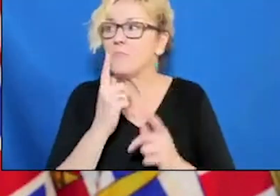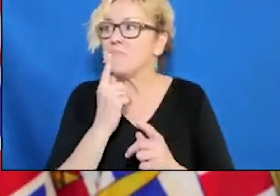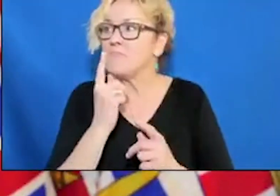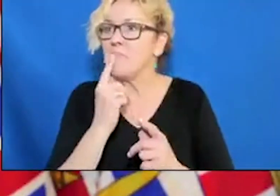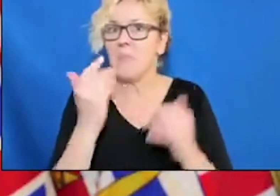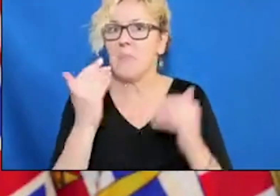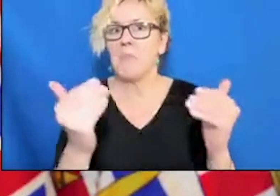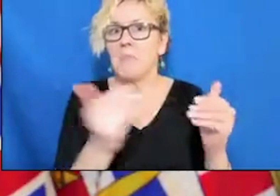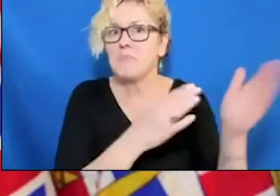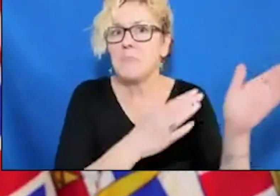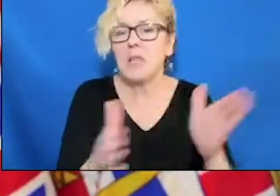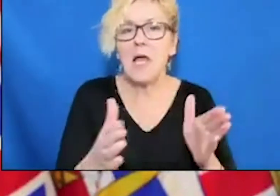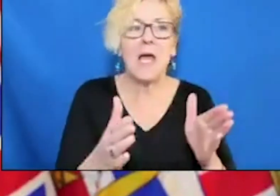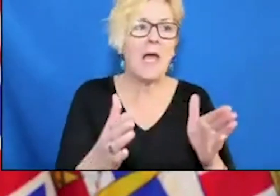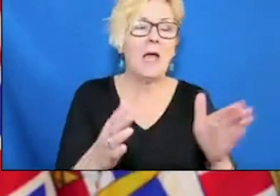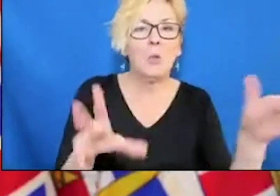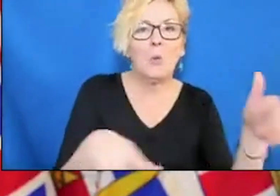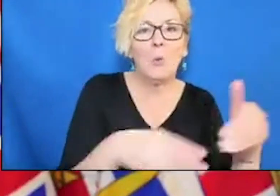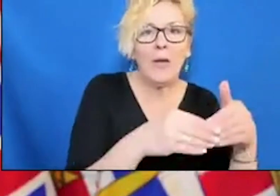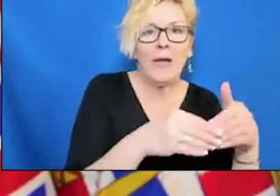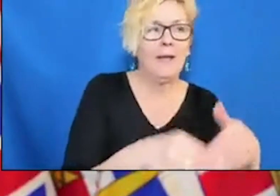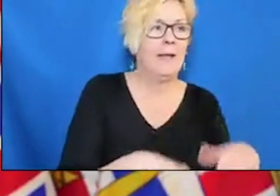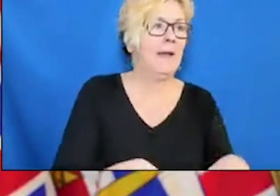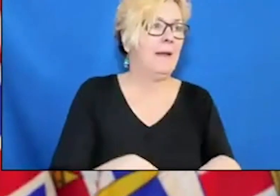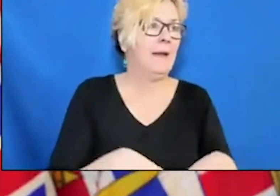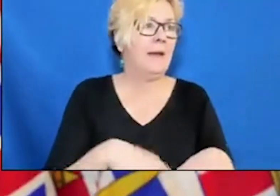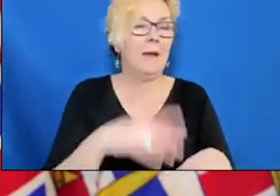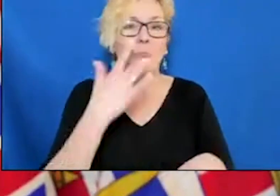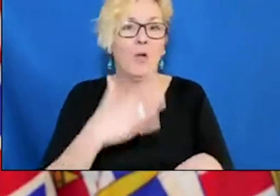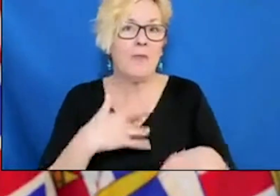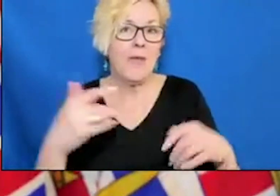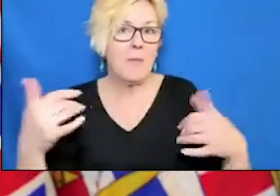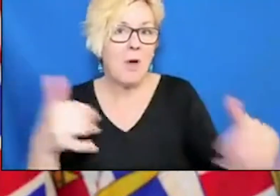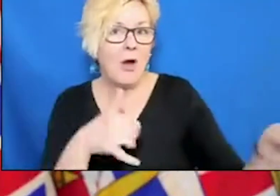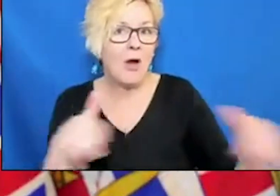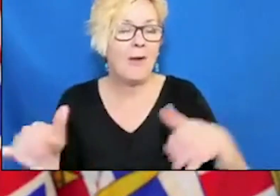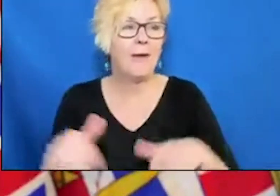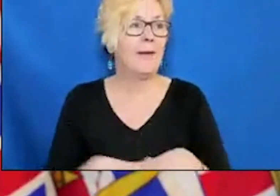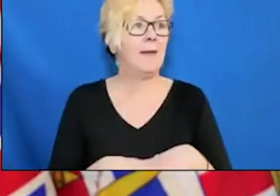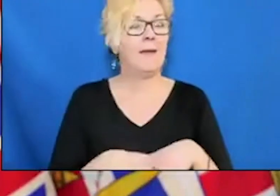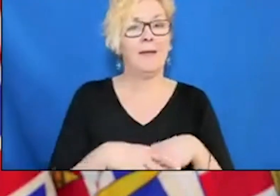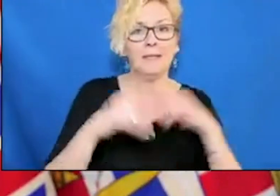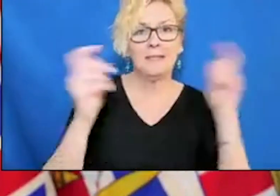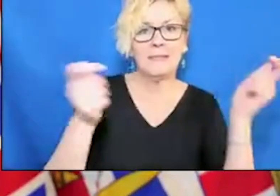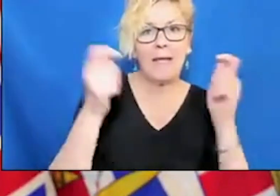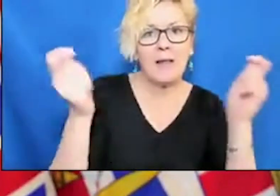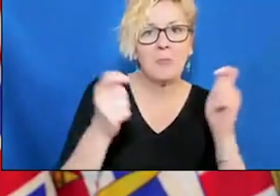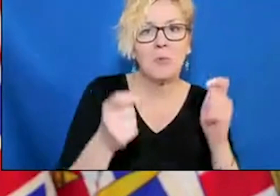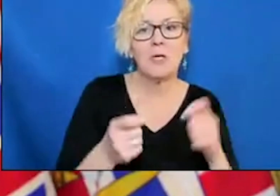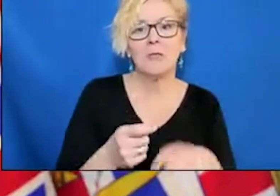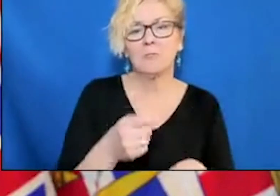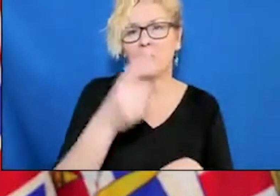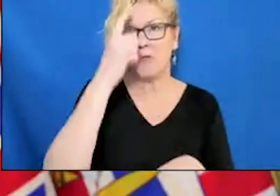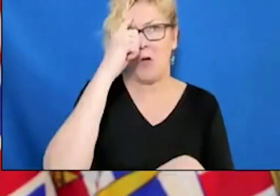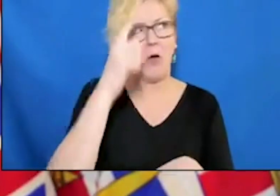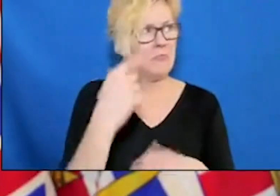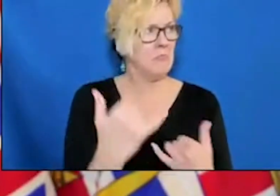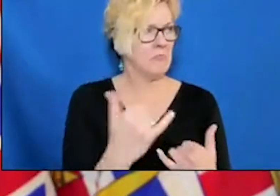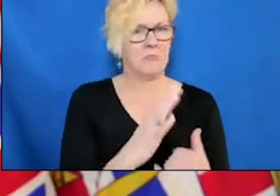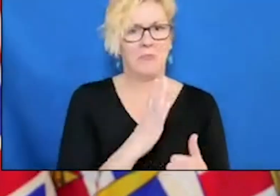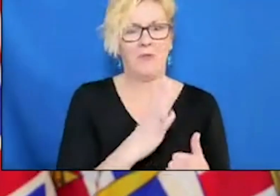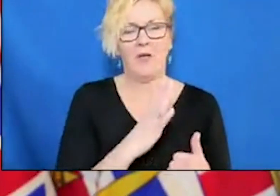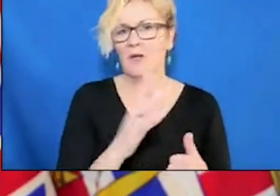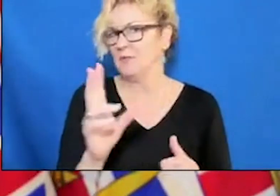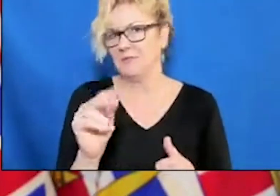and weddings and other things in the near future. And really, we need to remember that we are not out of this woods yet.